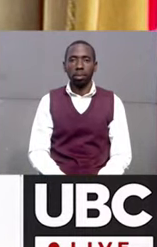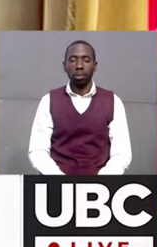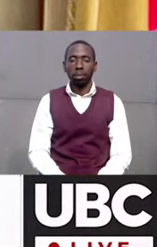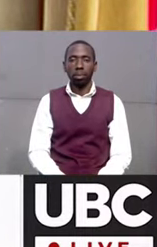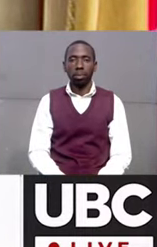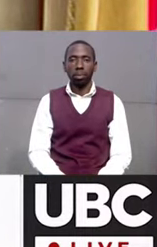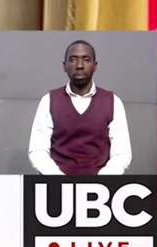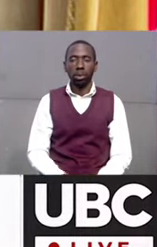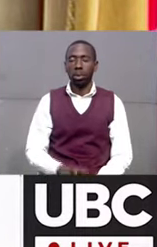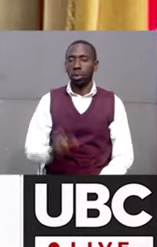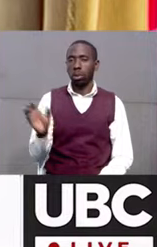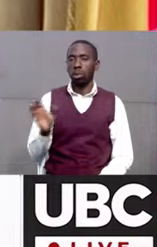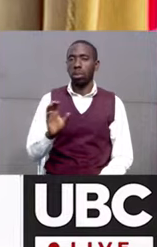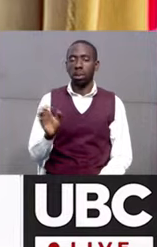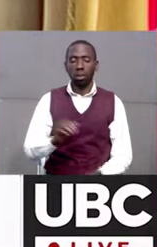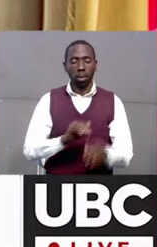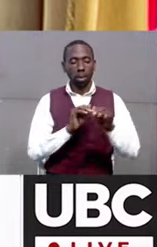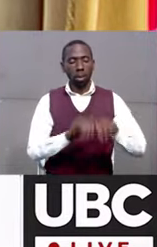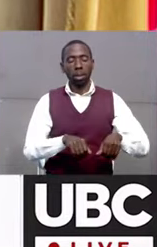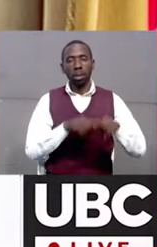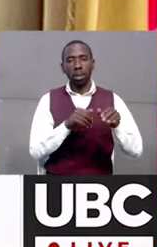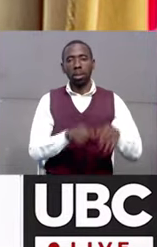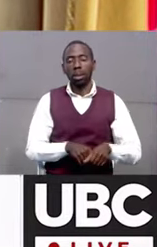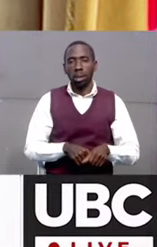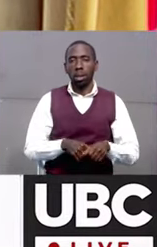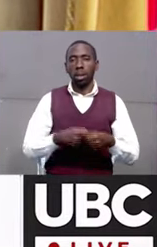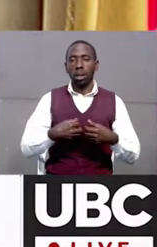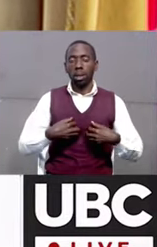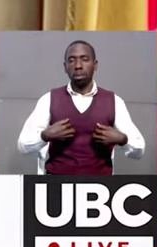Agriculture, Animal Industry and Fisheries.